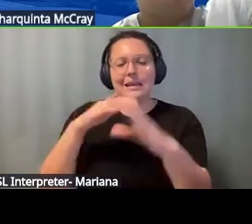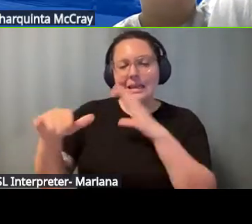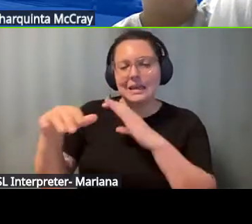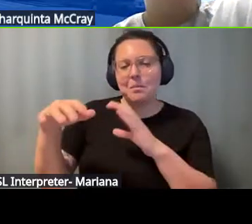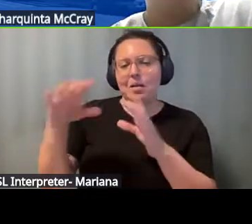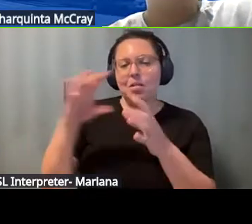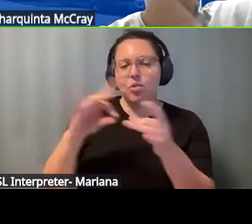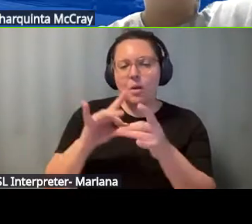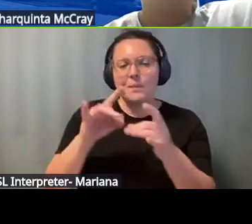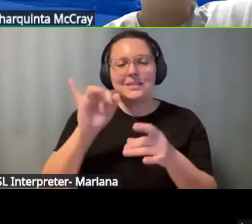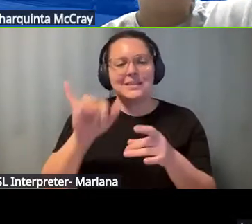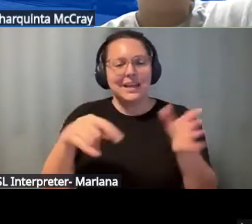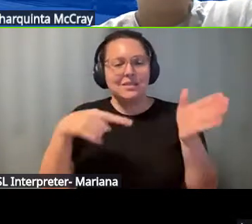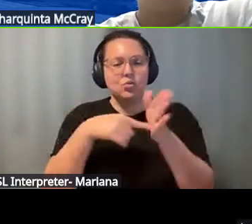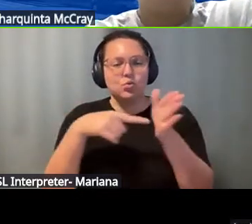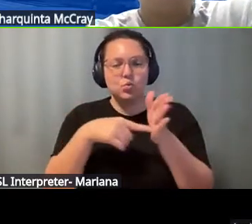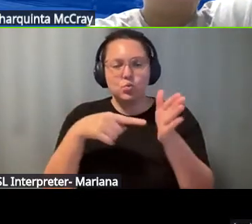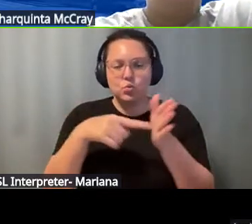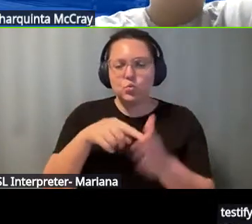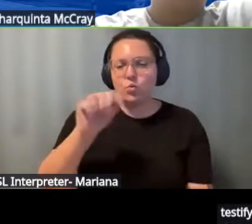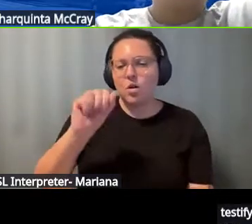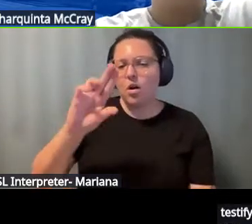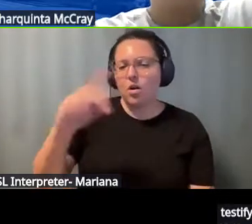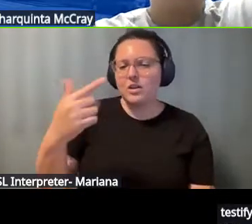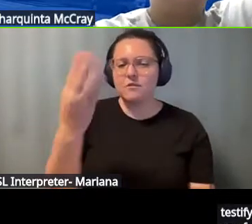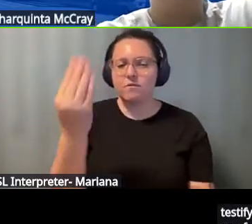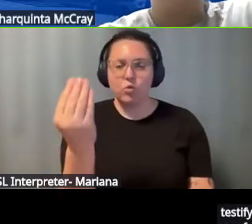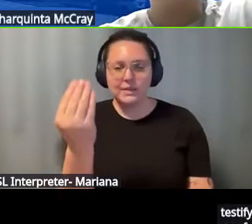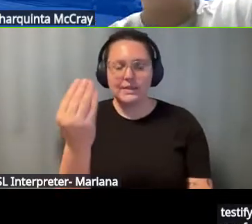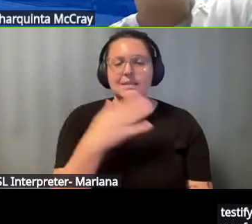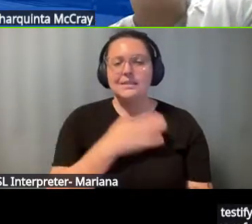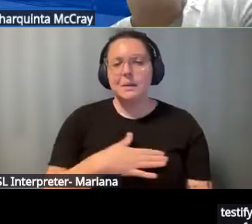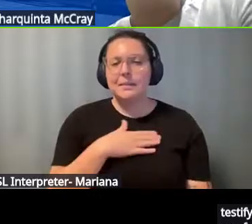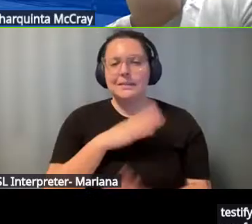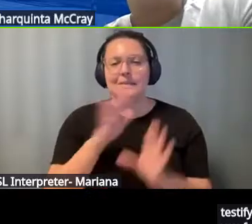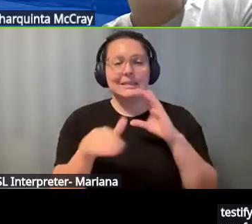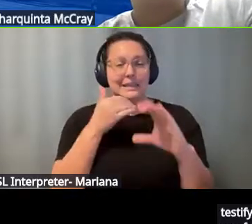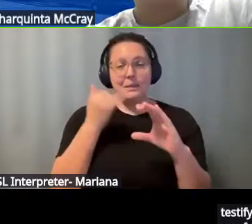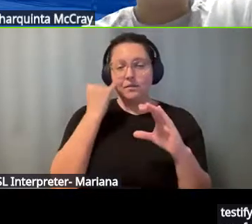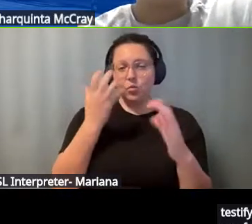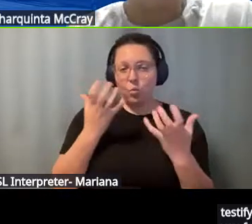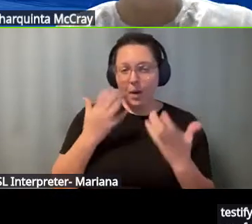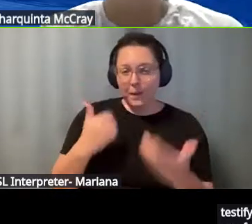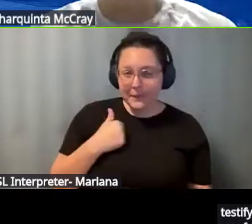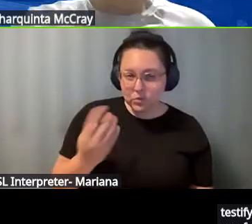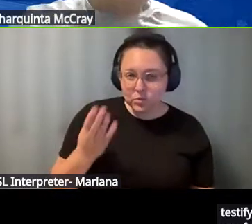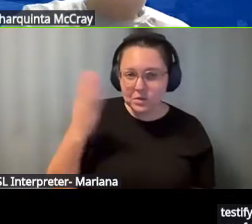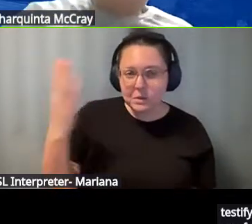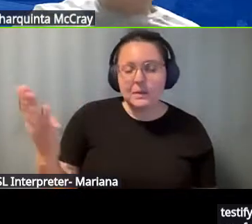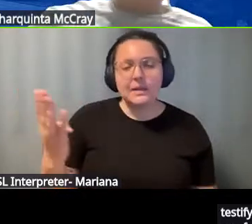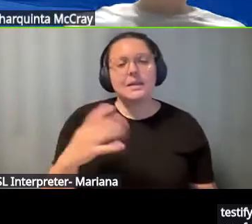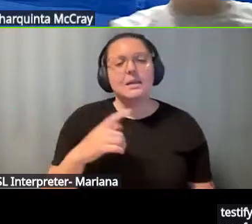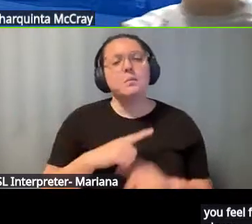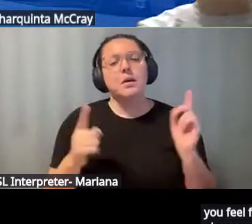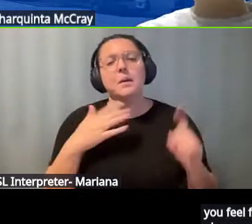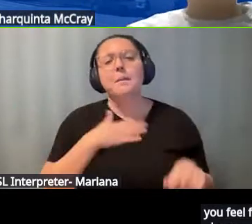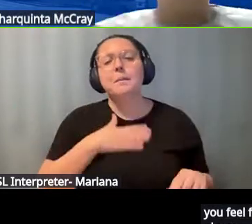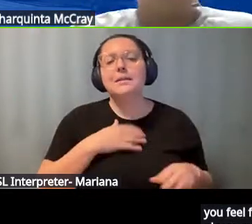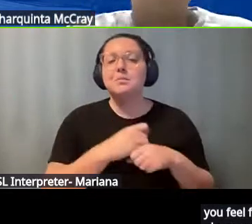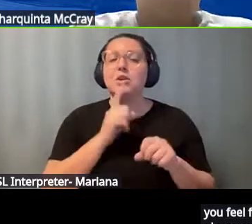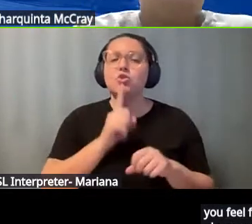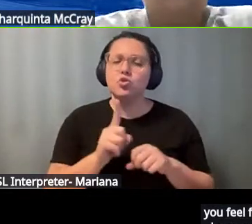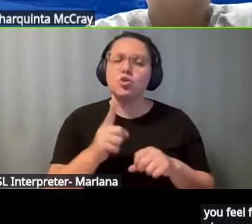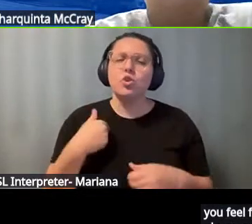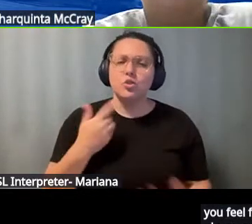August 14th. So if you feel free to email me with your comments if you want me to submit them, but please make sure you make your